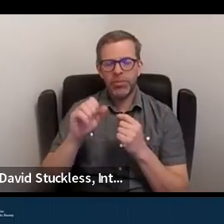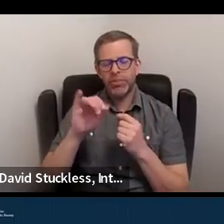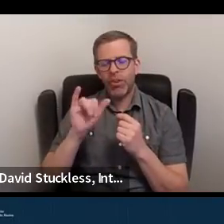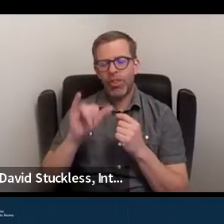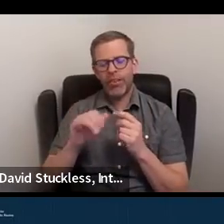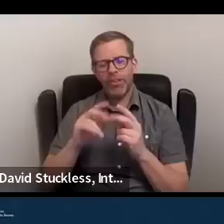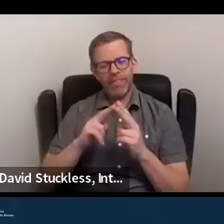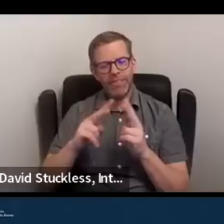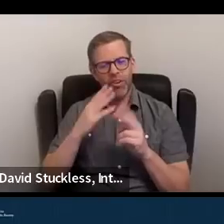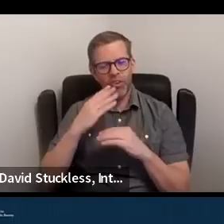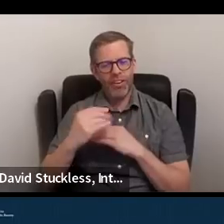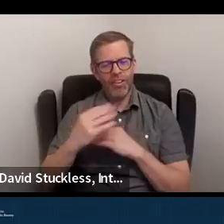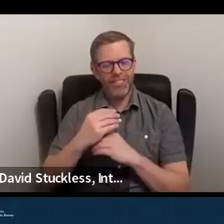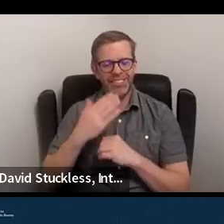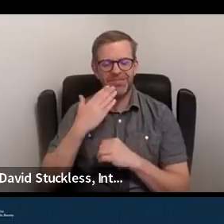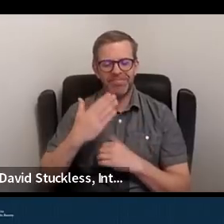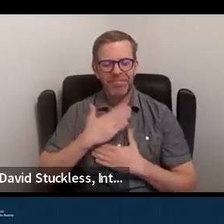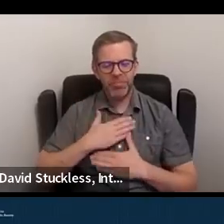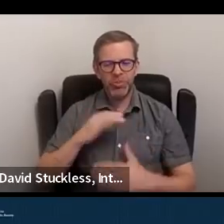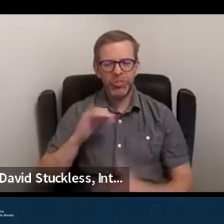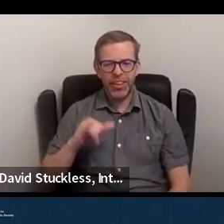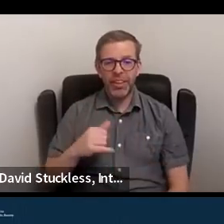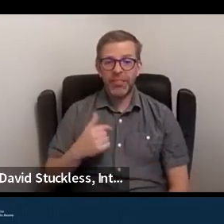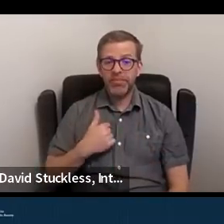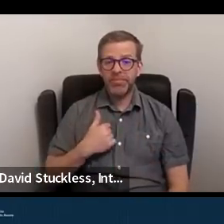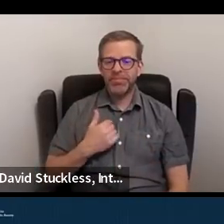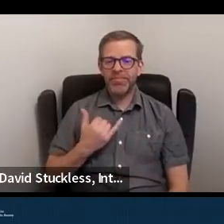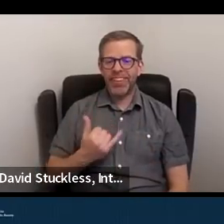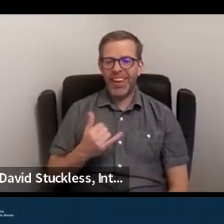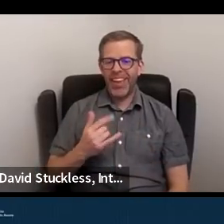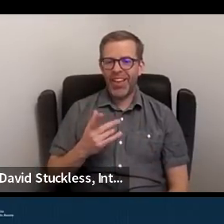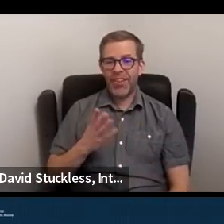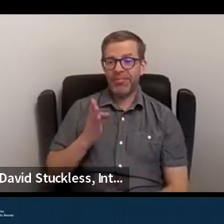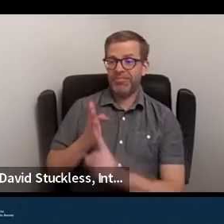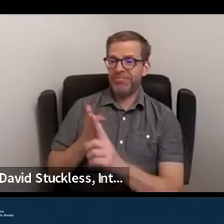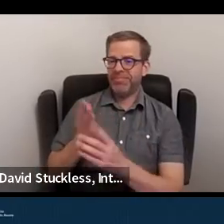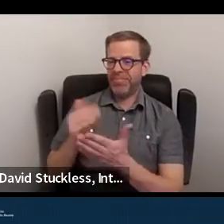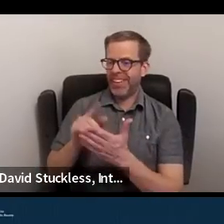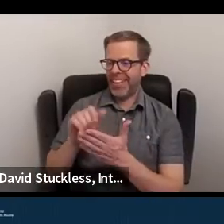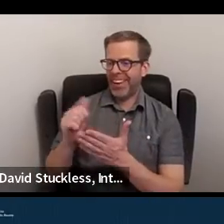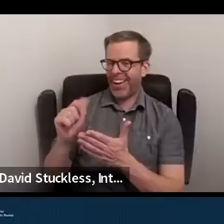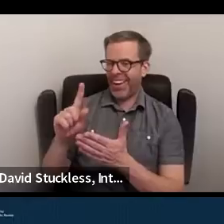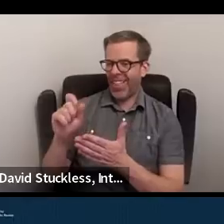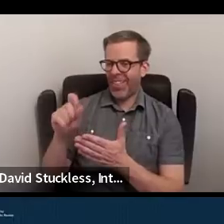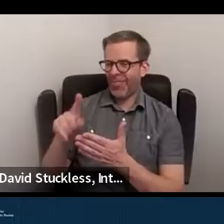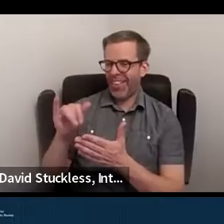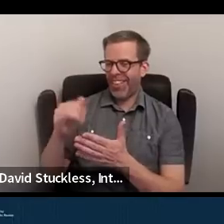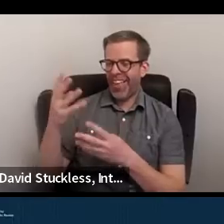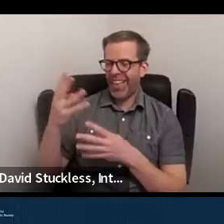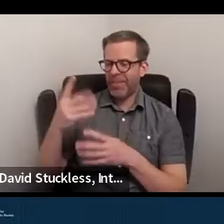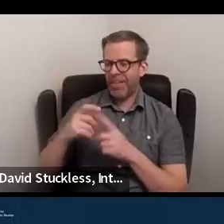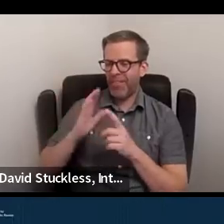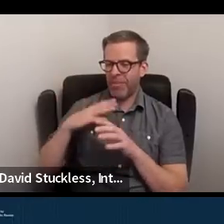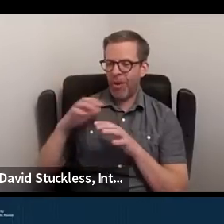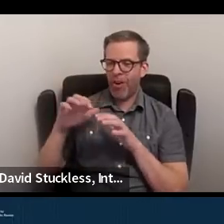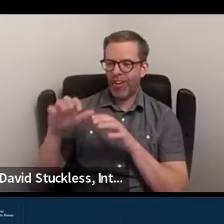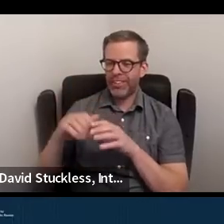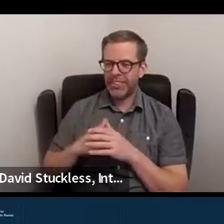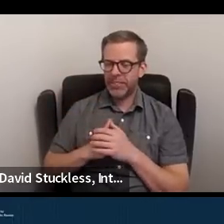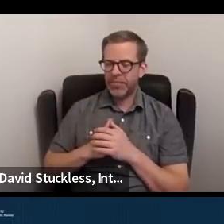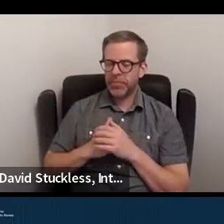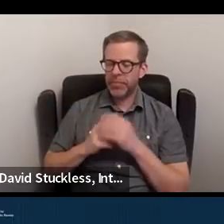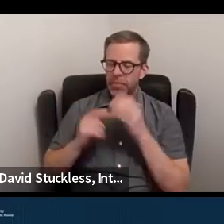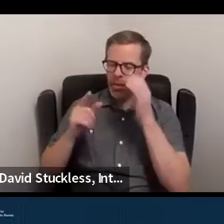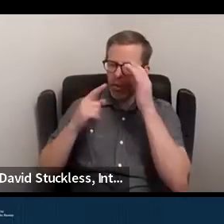very good advice, so I appreciate that. I'm going to just stick with you, and I'm going to ask you another question that came in from our audience. Would